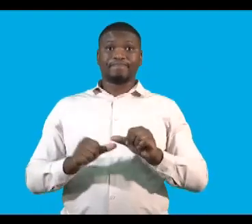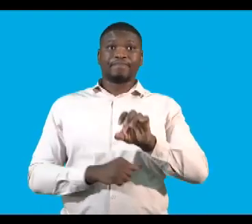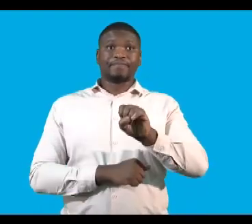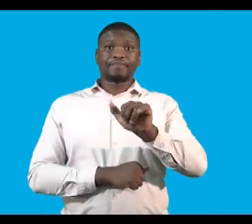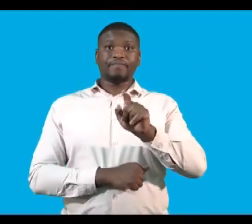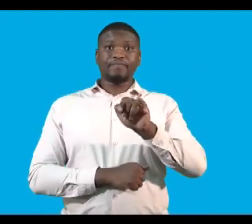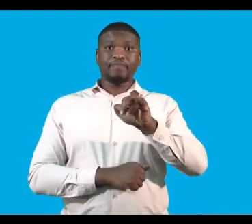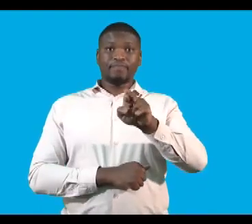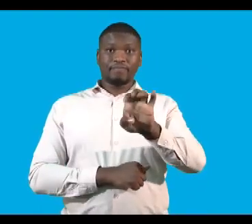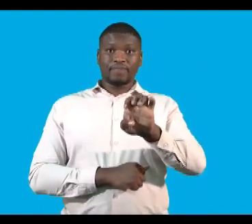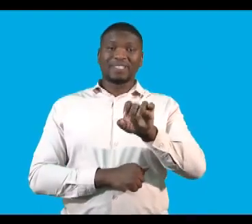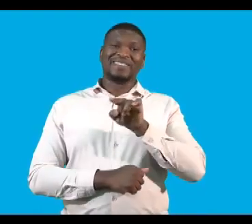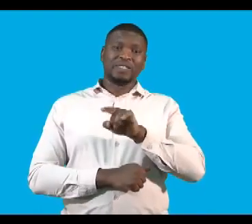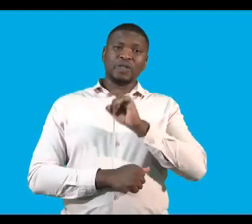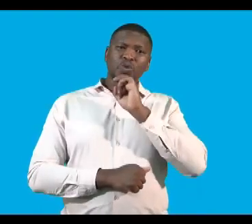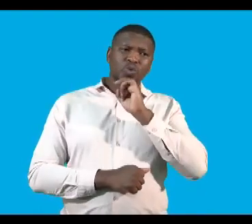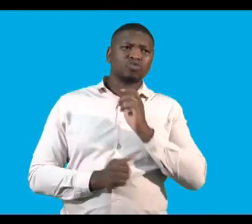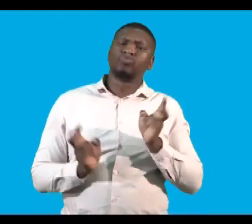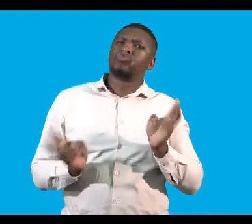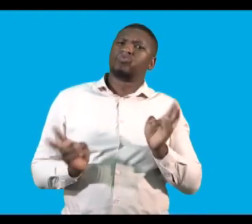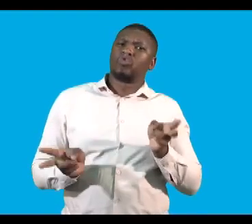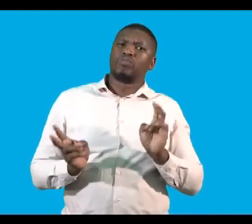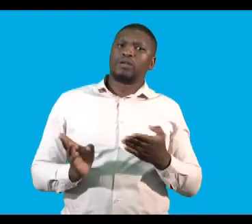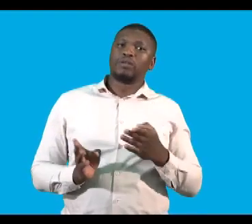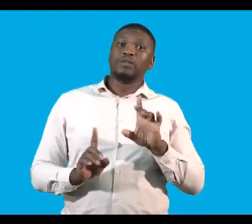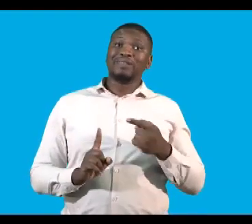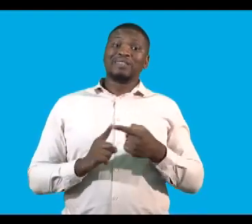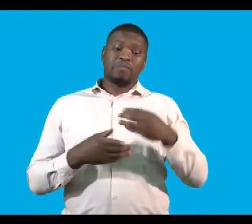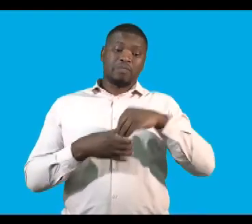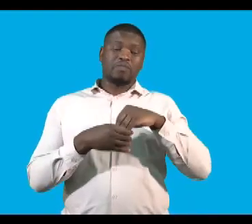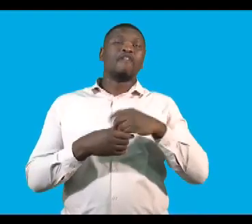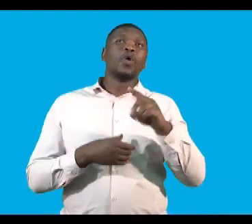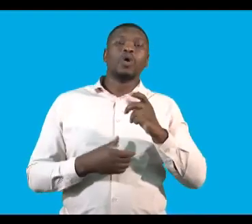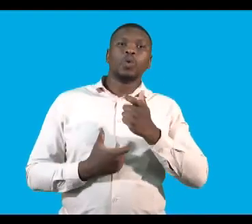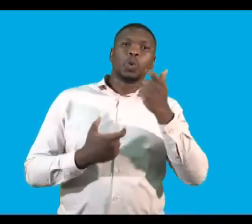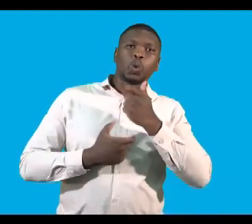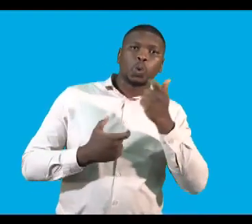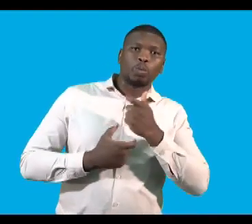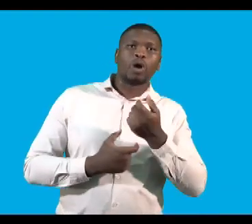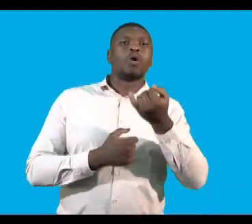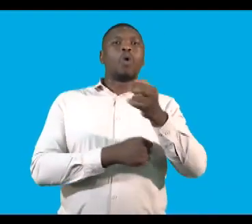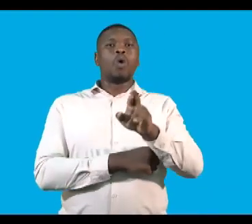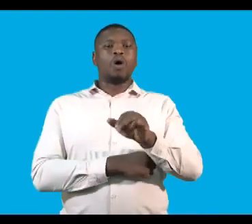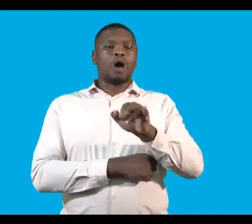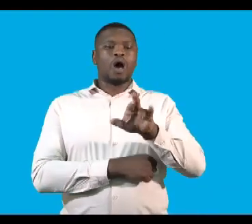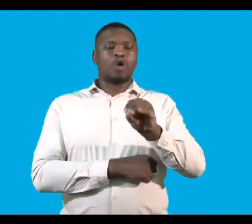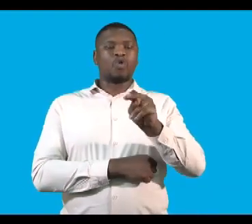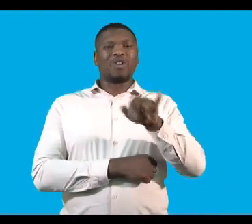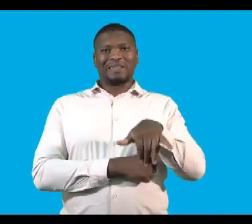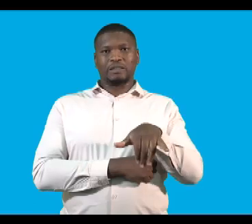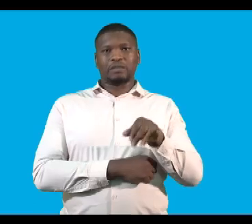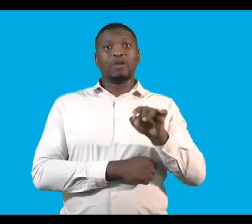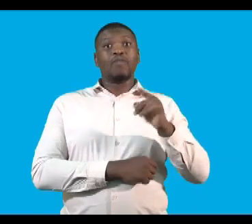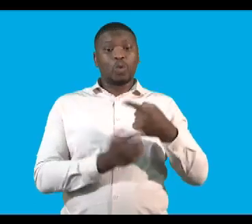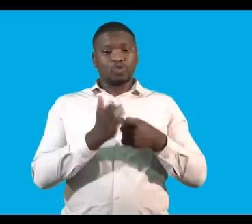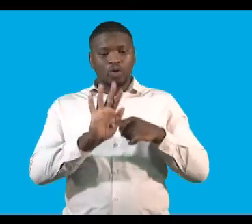Satire is used quite often in cartoons, and it is the use of humor or irony or exaggeration to criticize